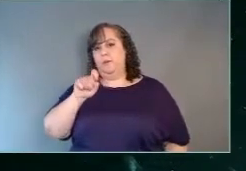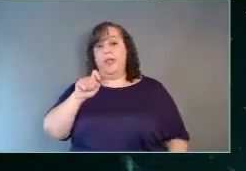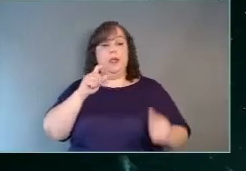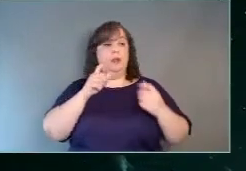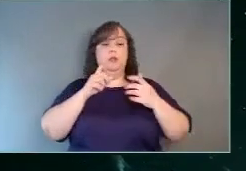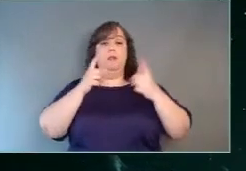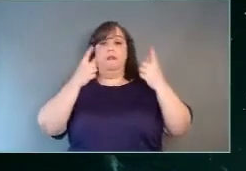of our solar system.